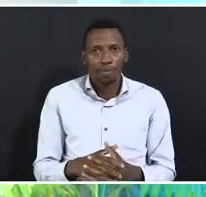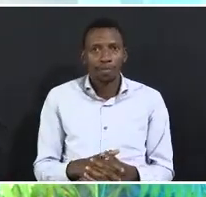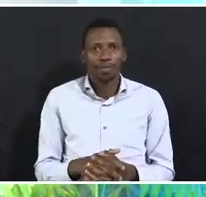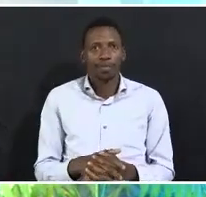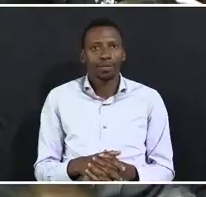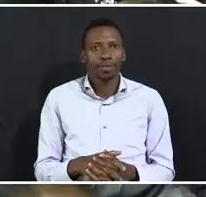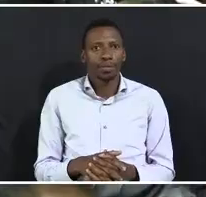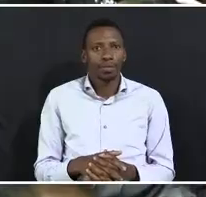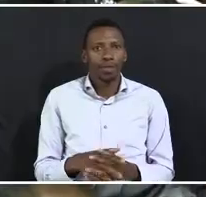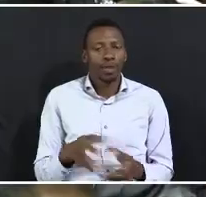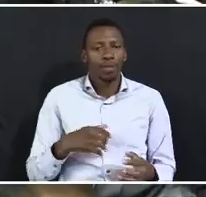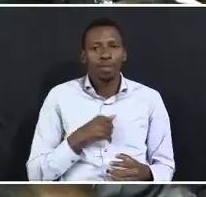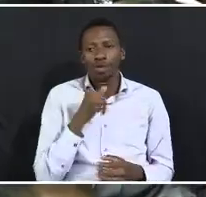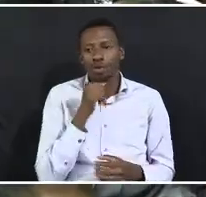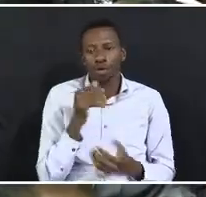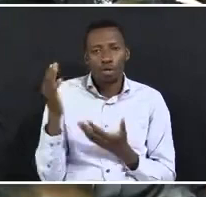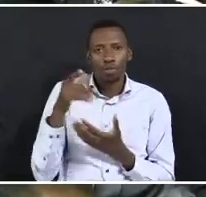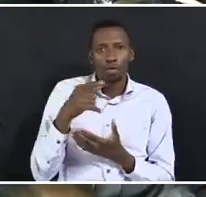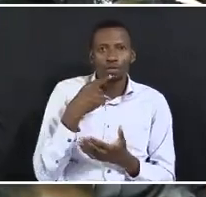I don't expect you to say amen now.